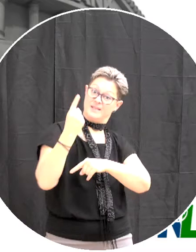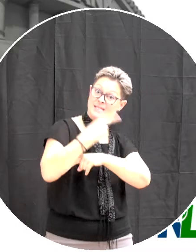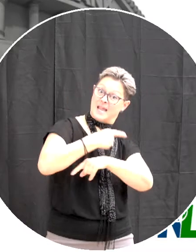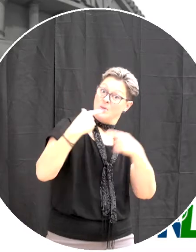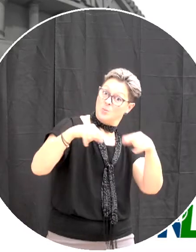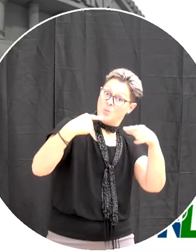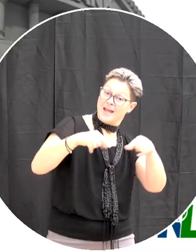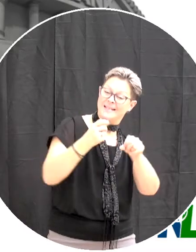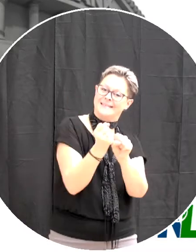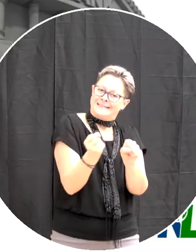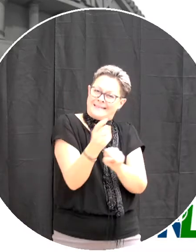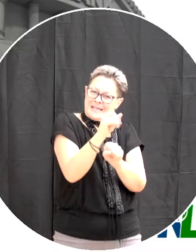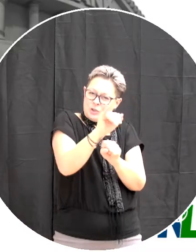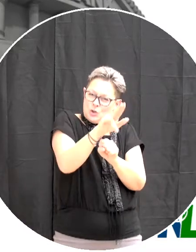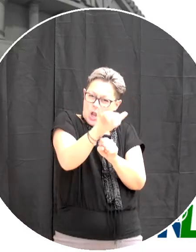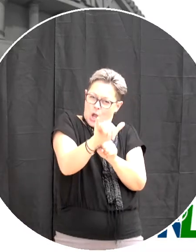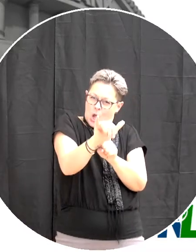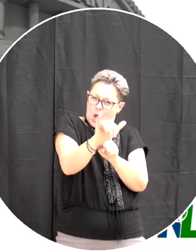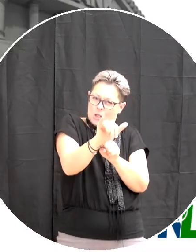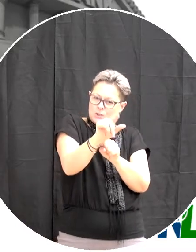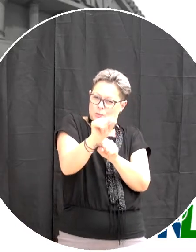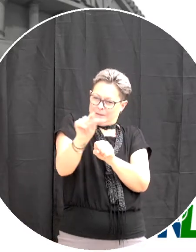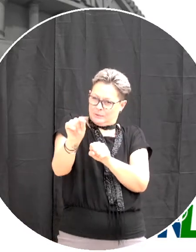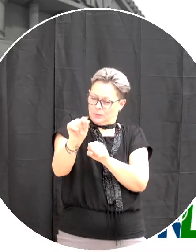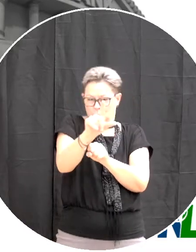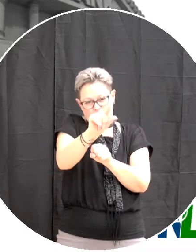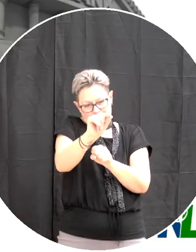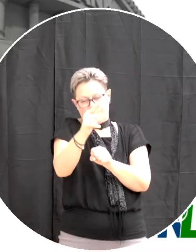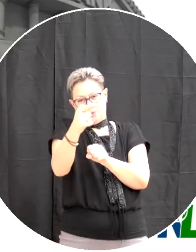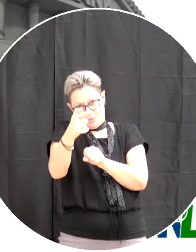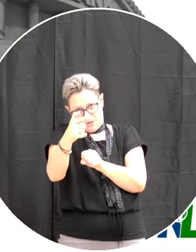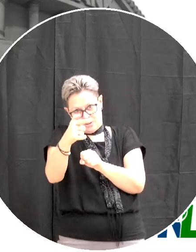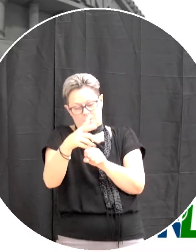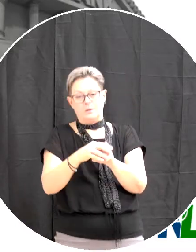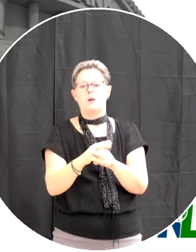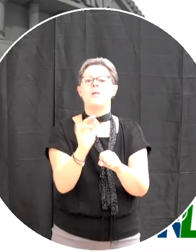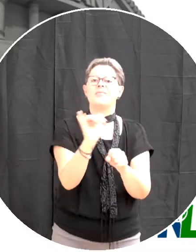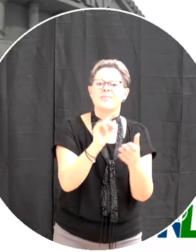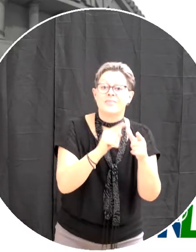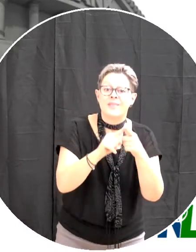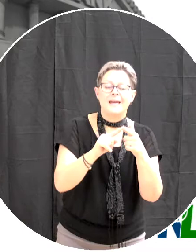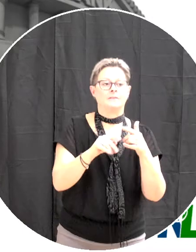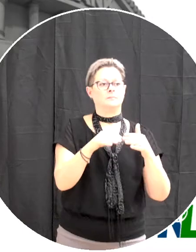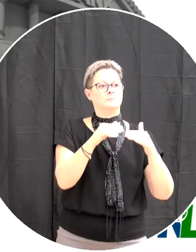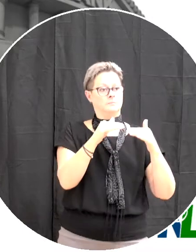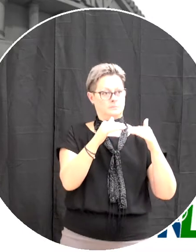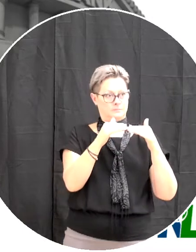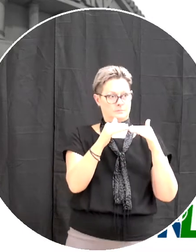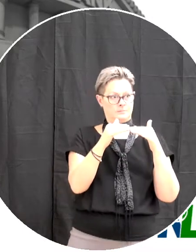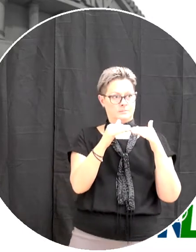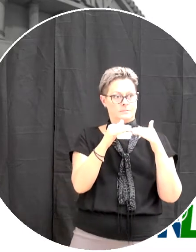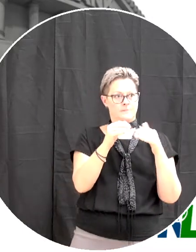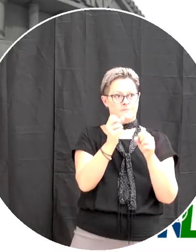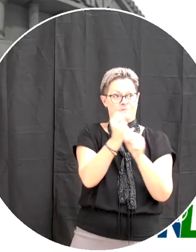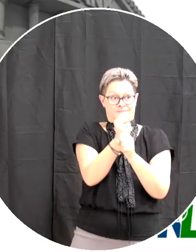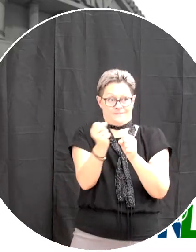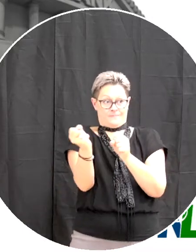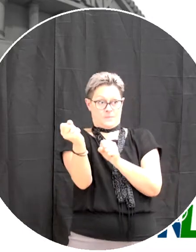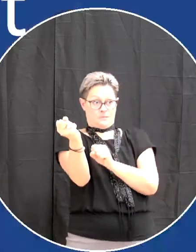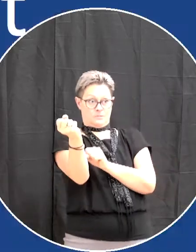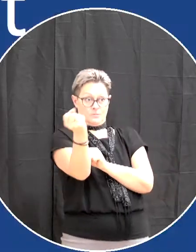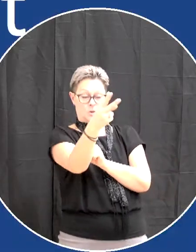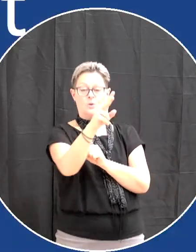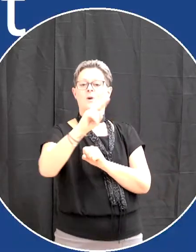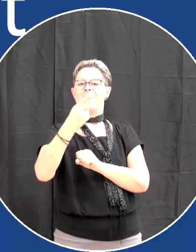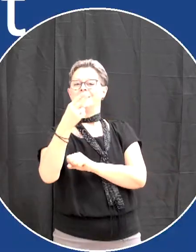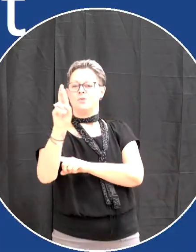next July. And then the Phase 2, the HR and payroll, to be introduced in the year following.